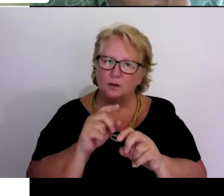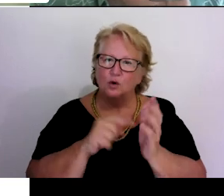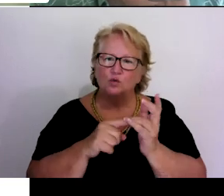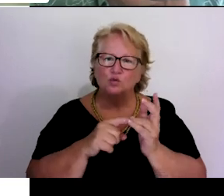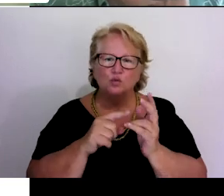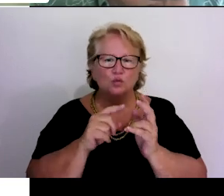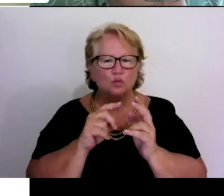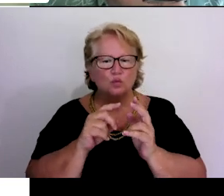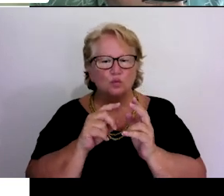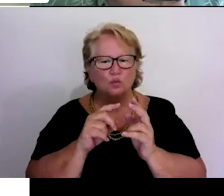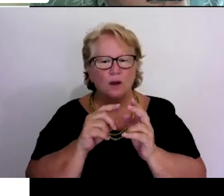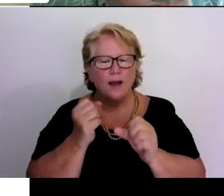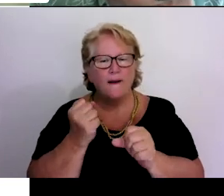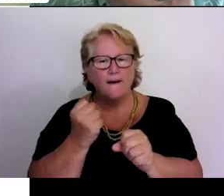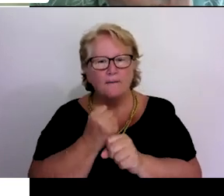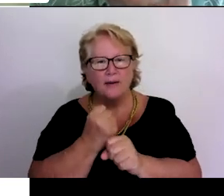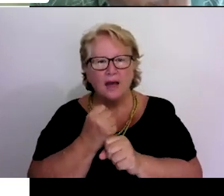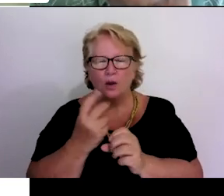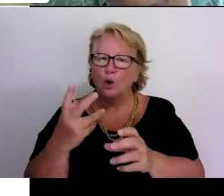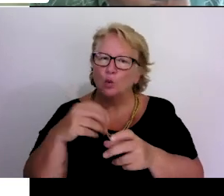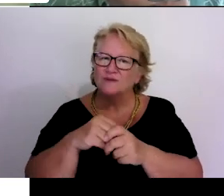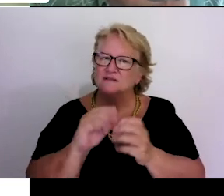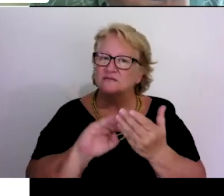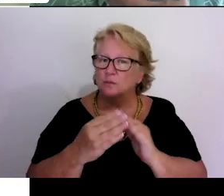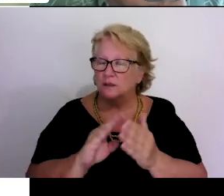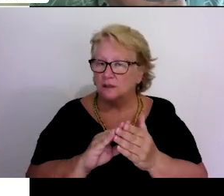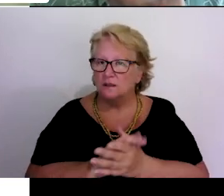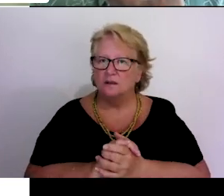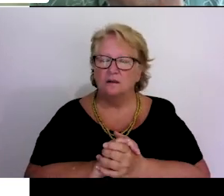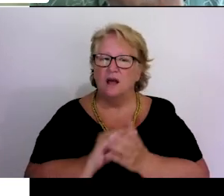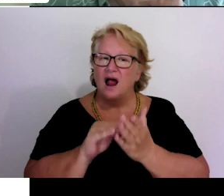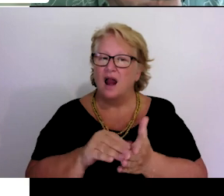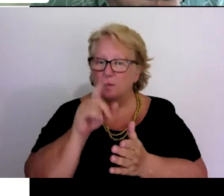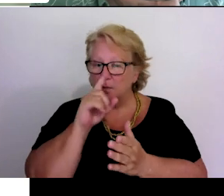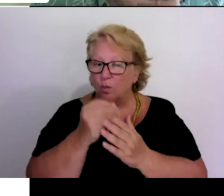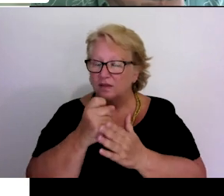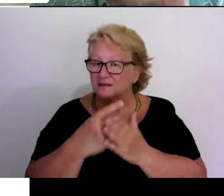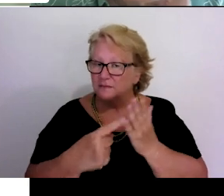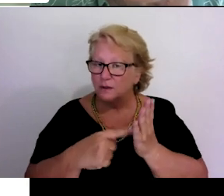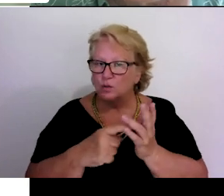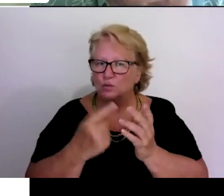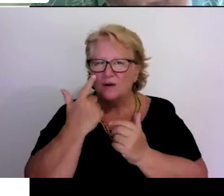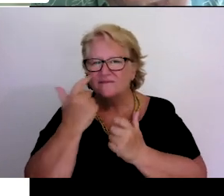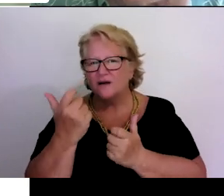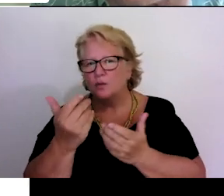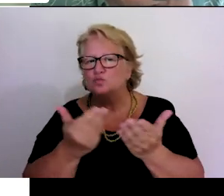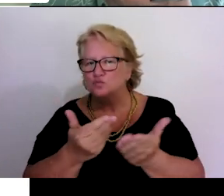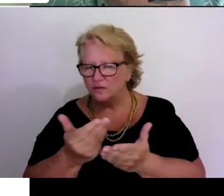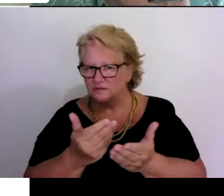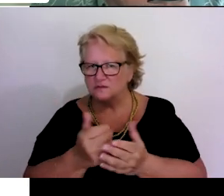at making inclusive communities, help people with disabilities to find